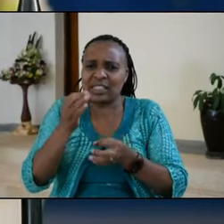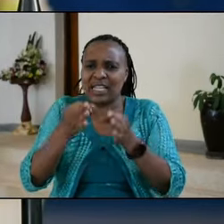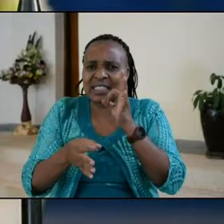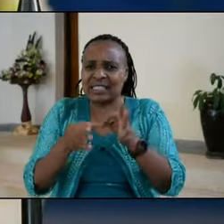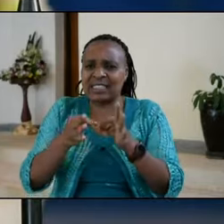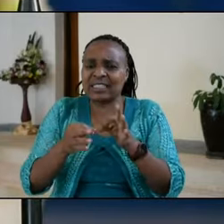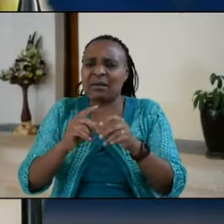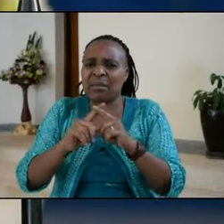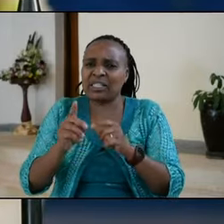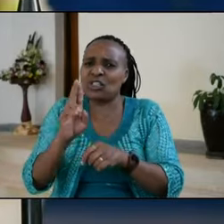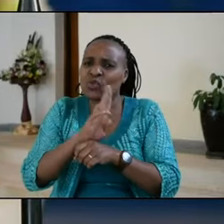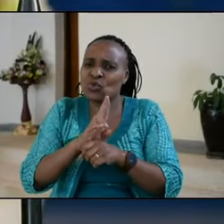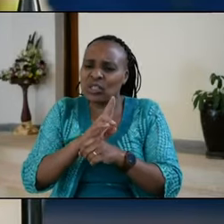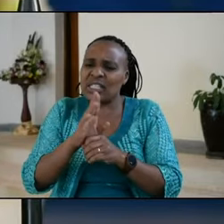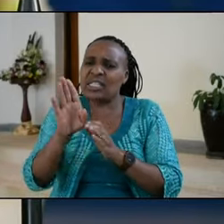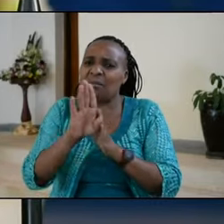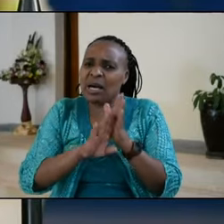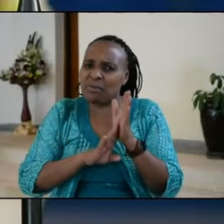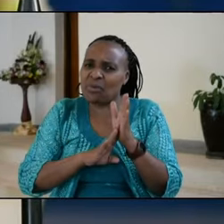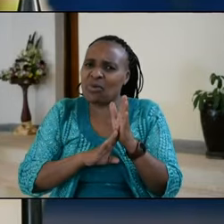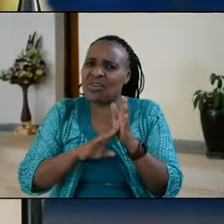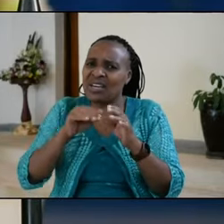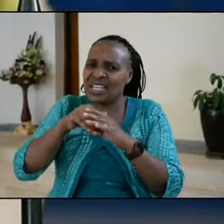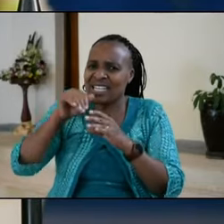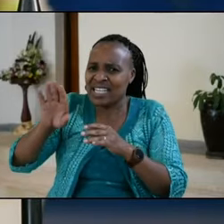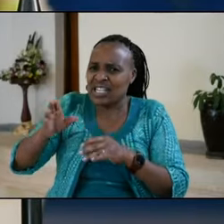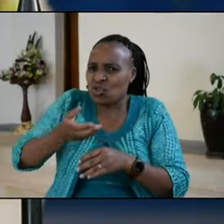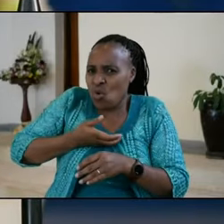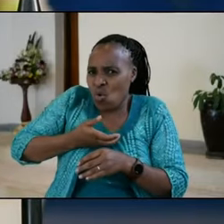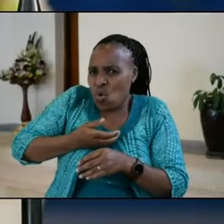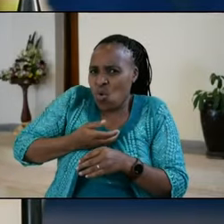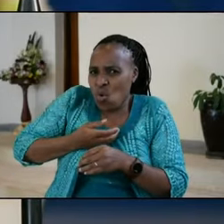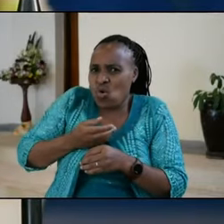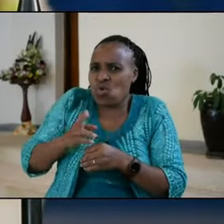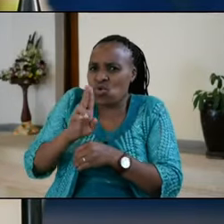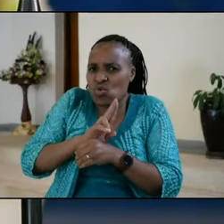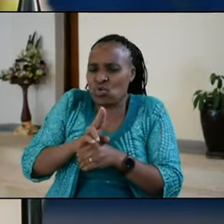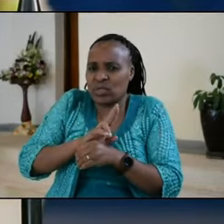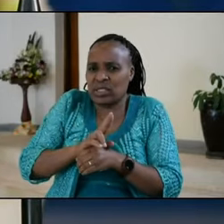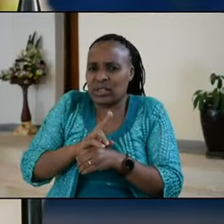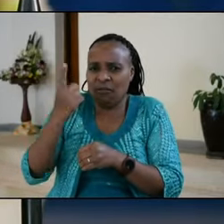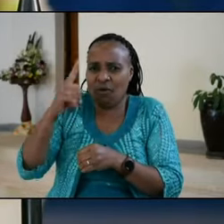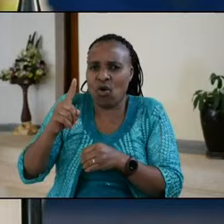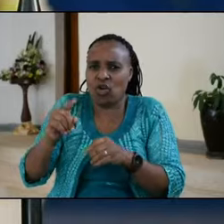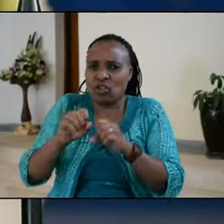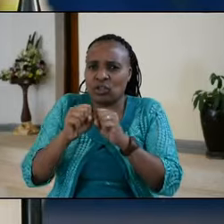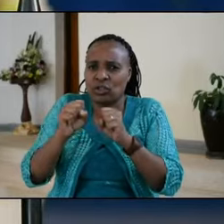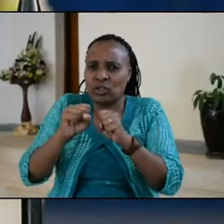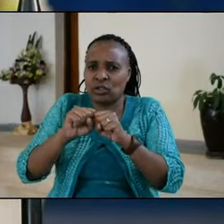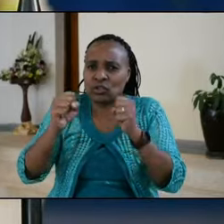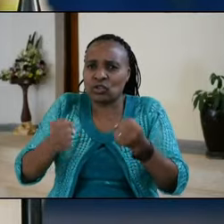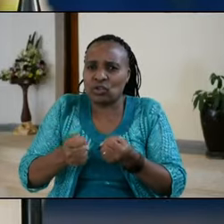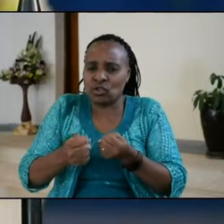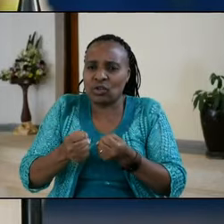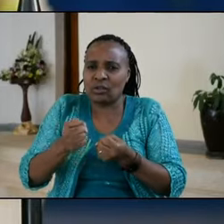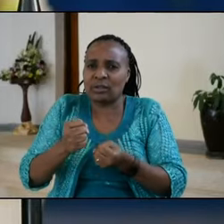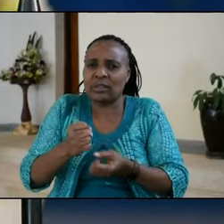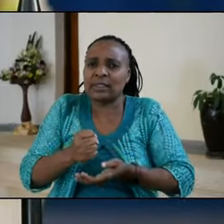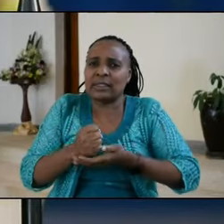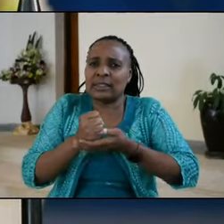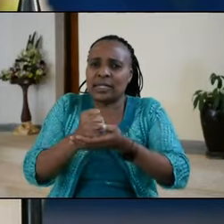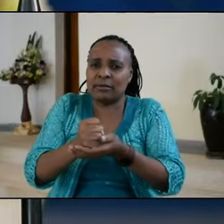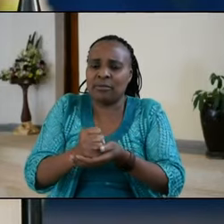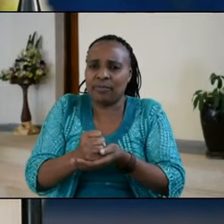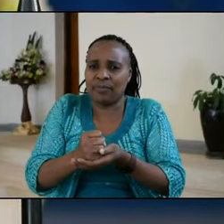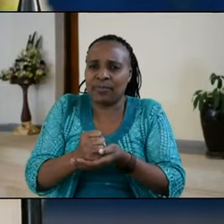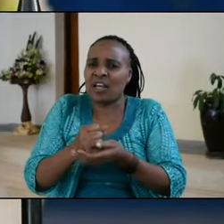he is misusing the Bible in his quest to address issues of social justice. We don't have a problem with social justice